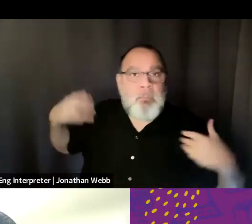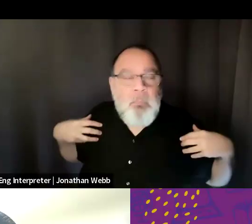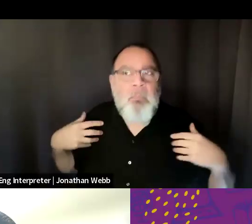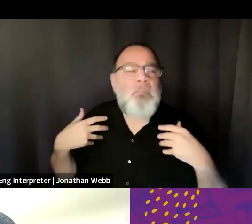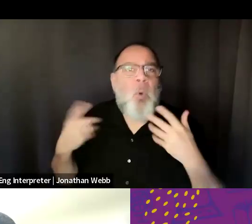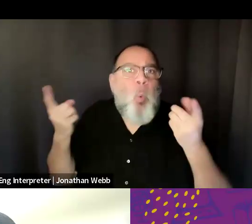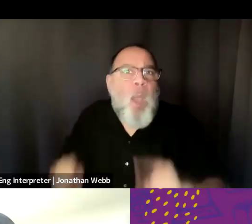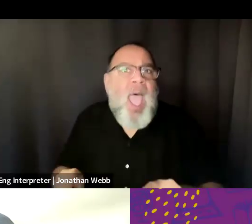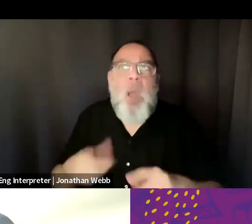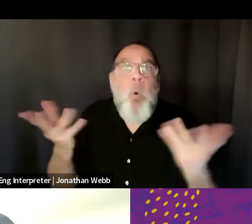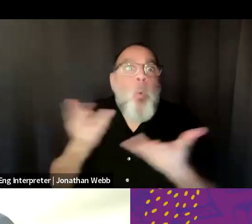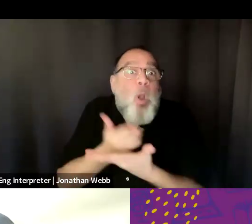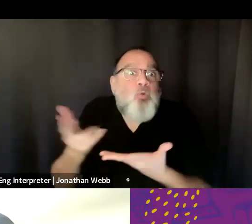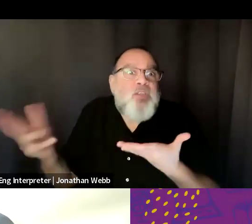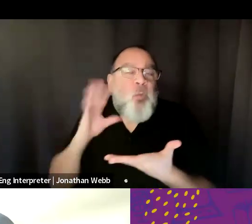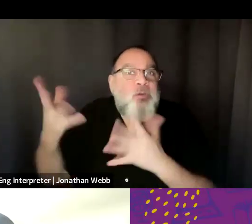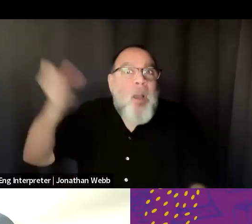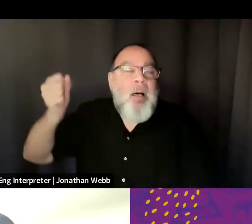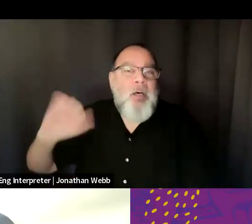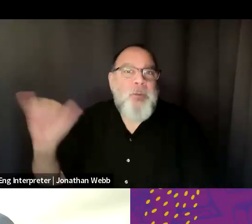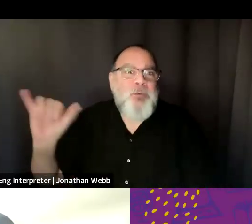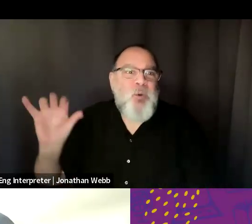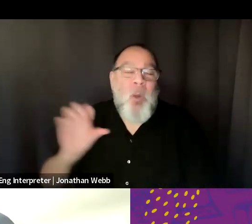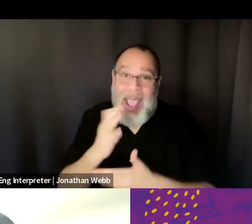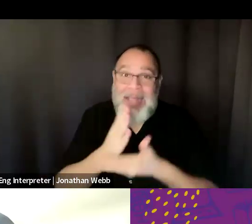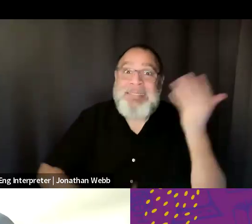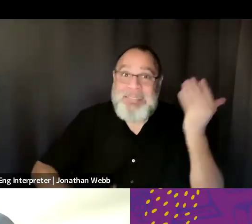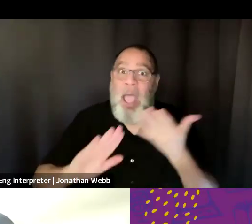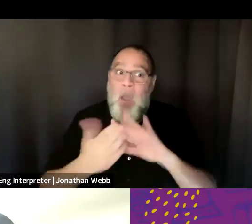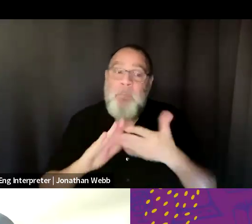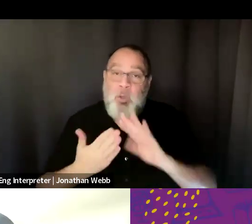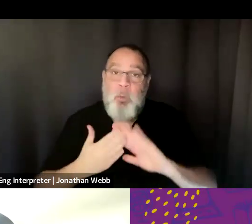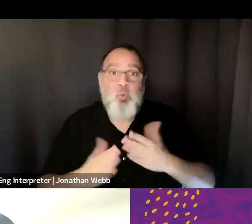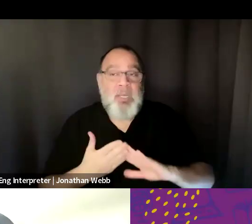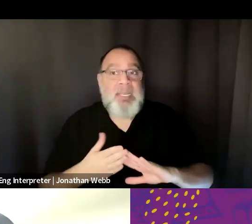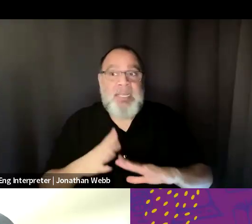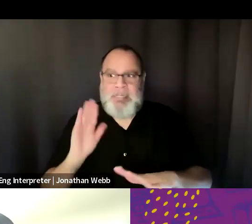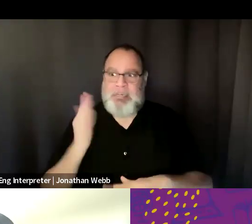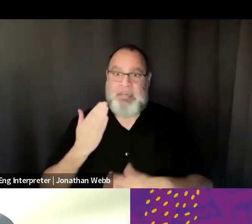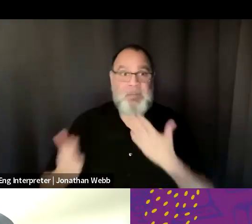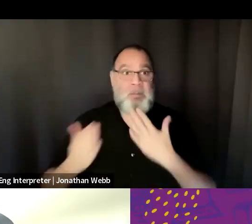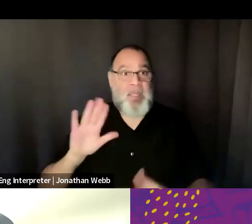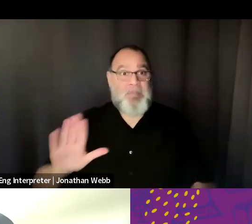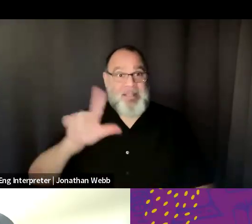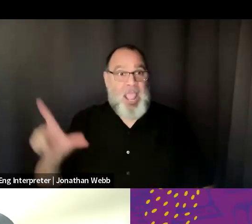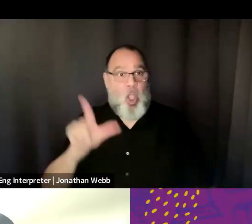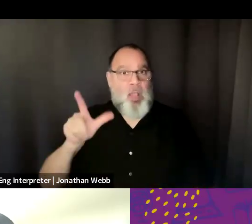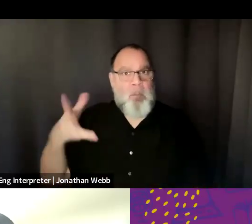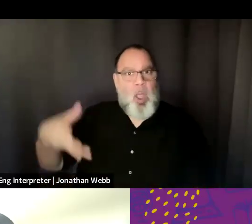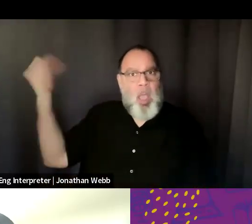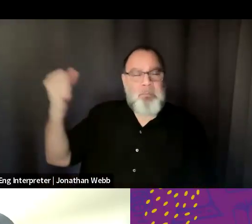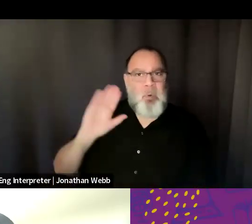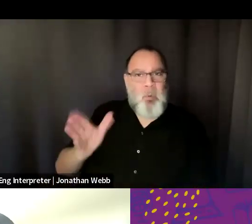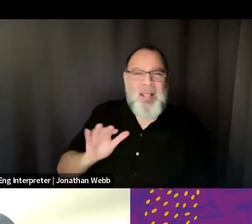real danger of losing their public libraries. And that is not a small thing for a community to lose. So that advocacy, all the help we can get